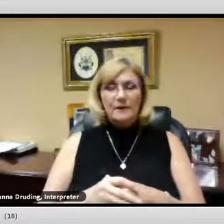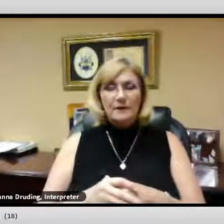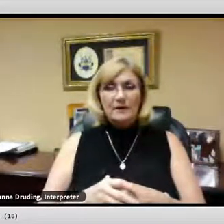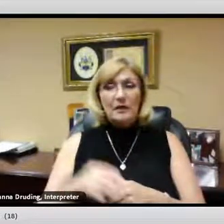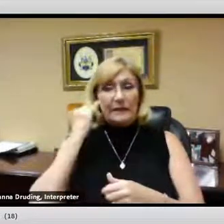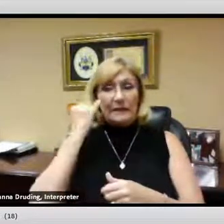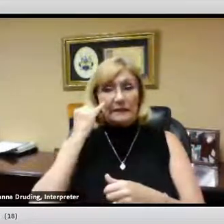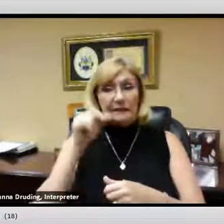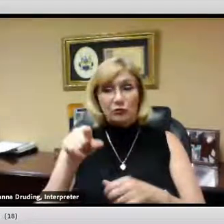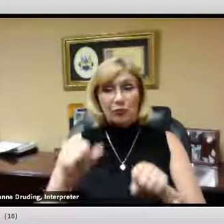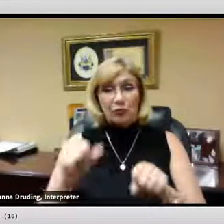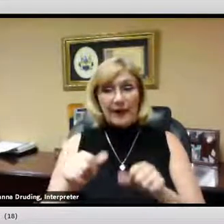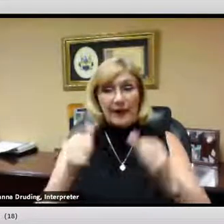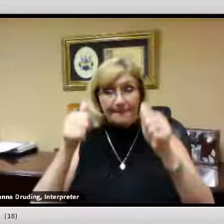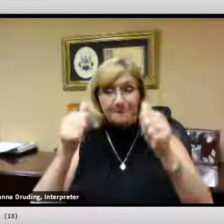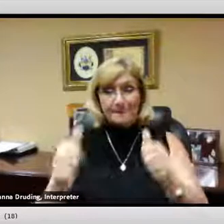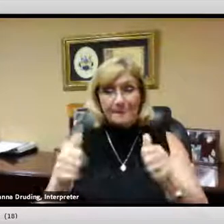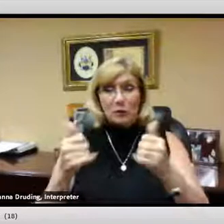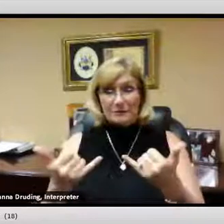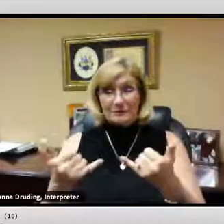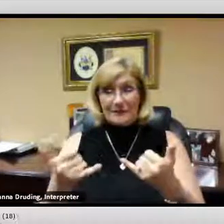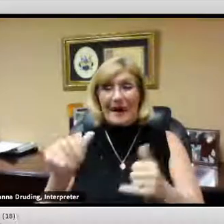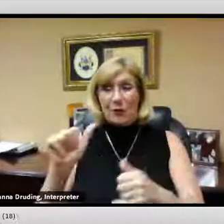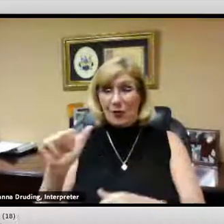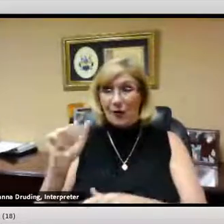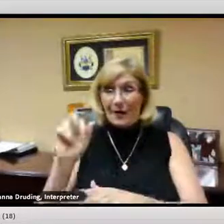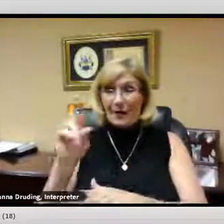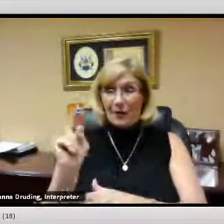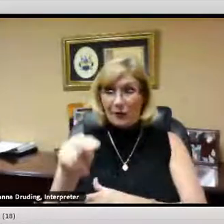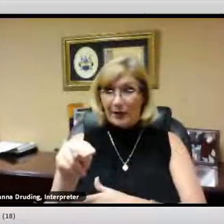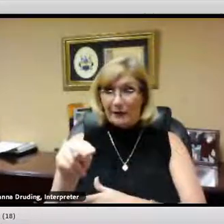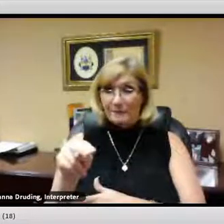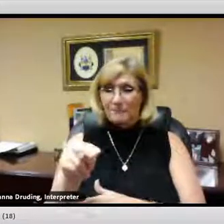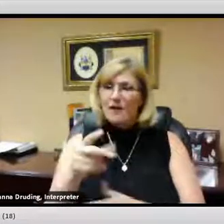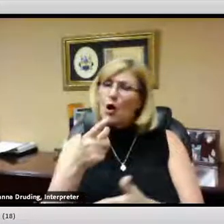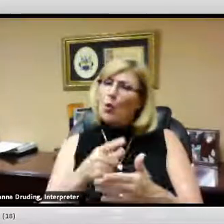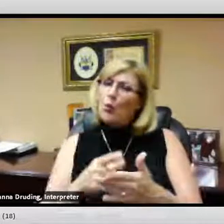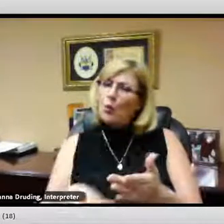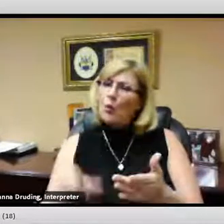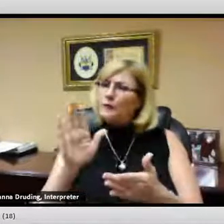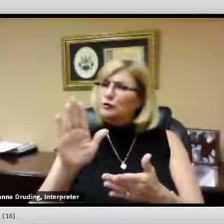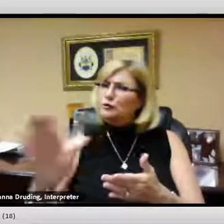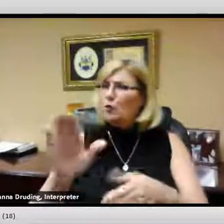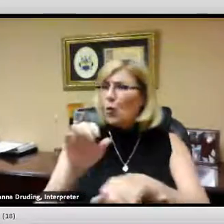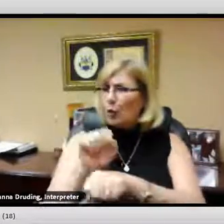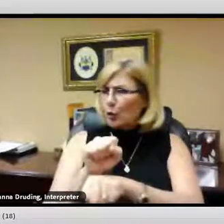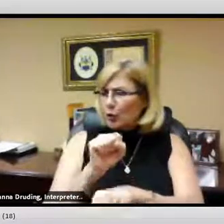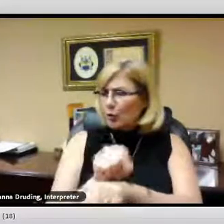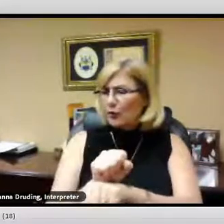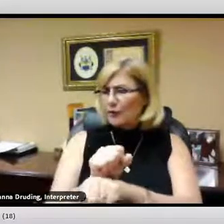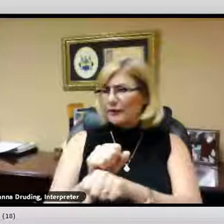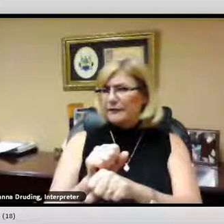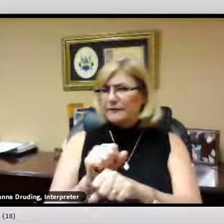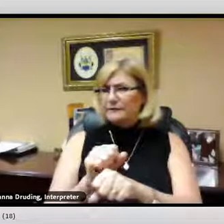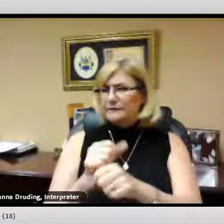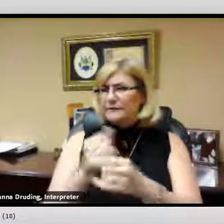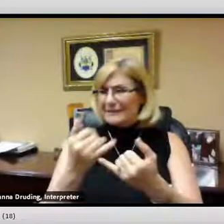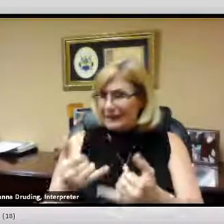So if you could go ahead and post that now, Erin. So the question is, what does your current job require that is not